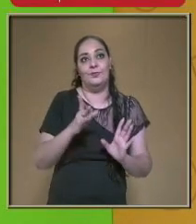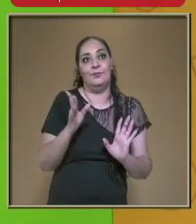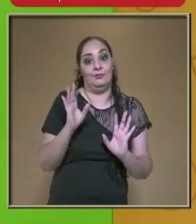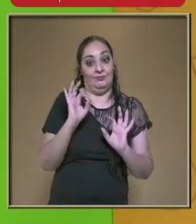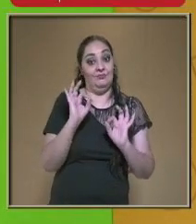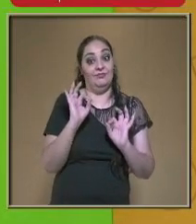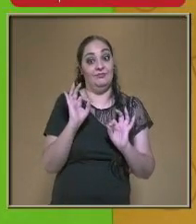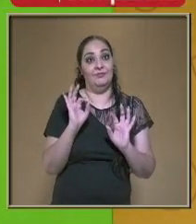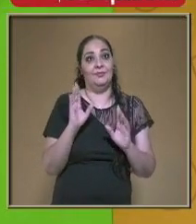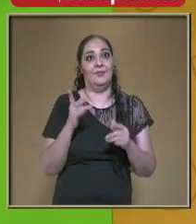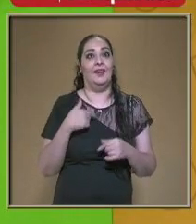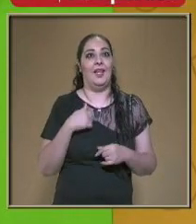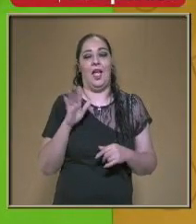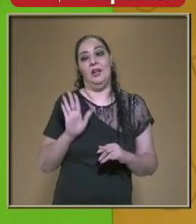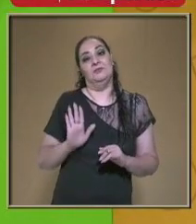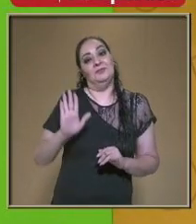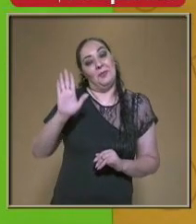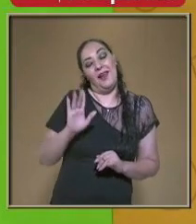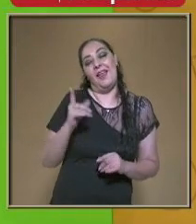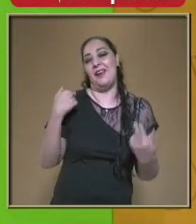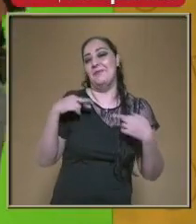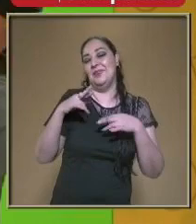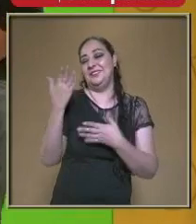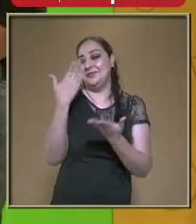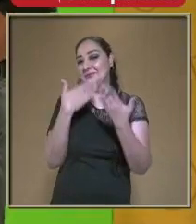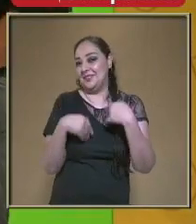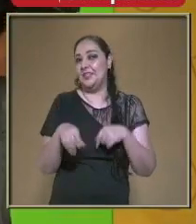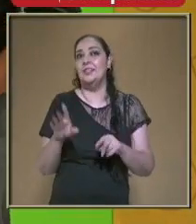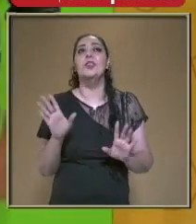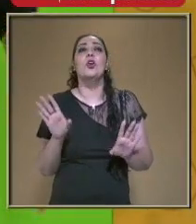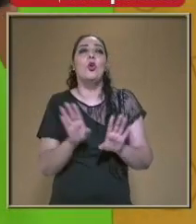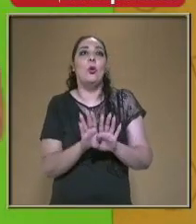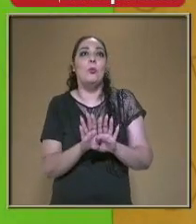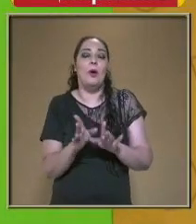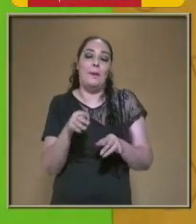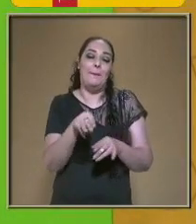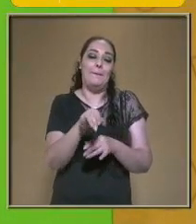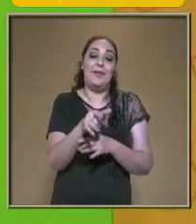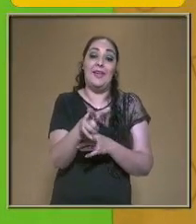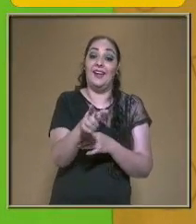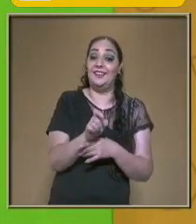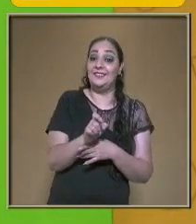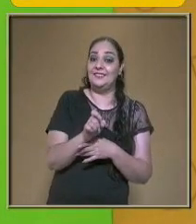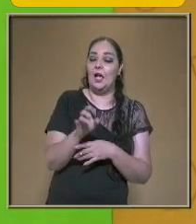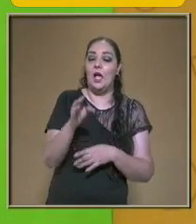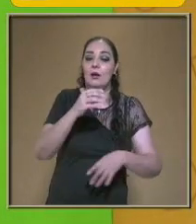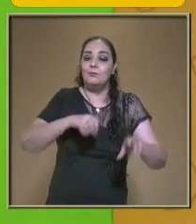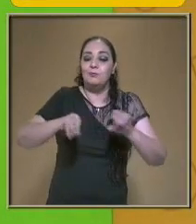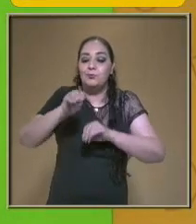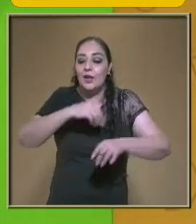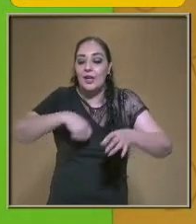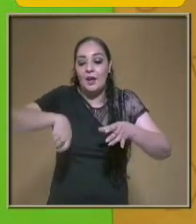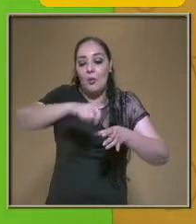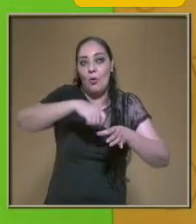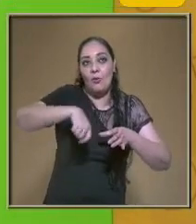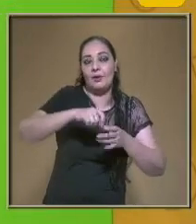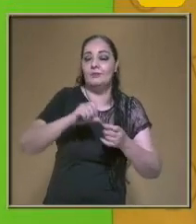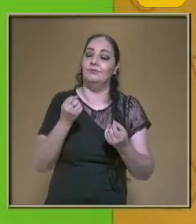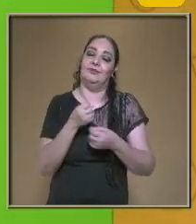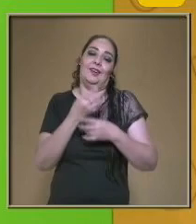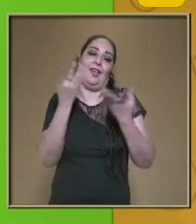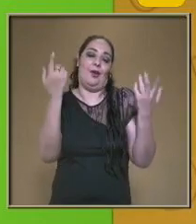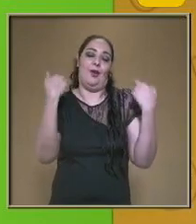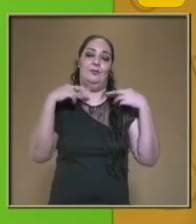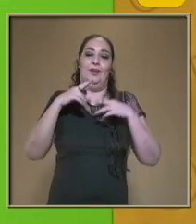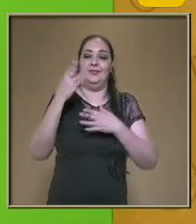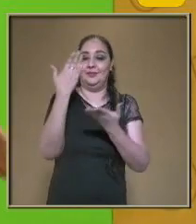Yeah, kind of similar to the teacher, okay? What is this? Mixed, okay? Of course, the teacher is better than me